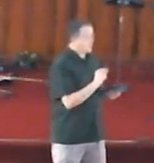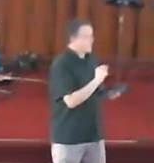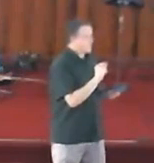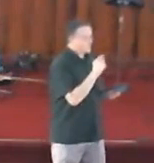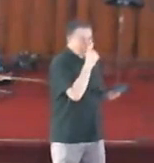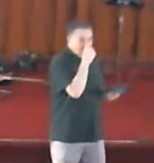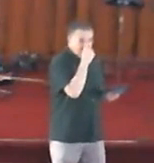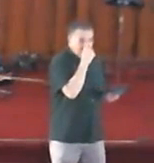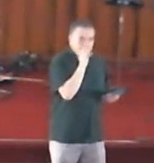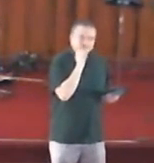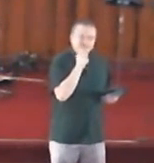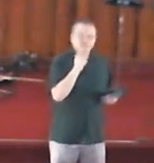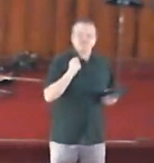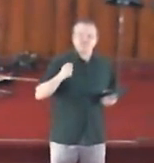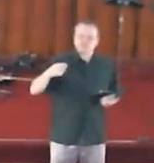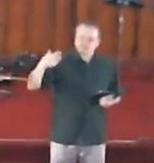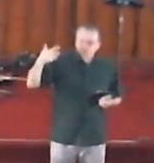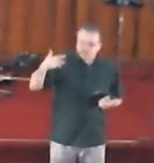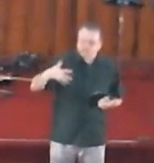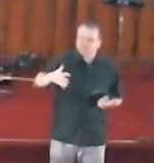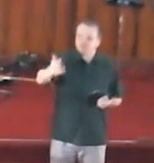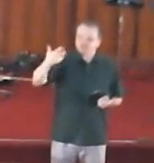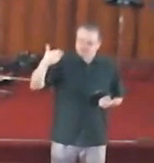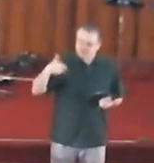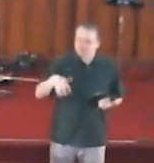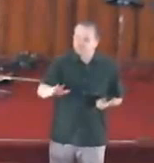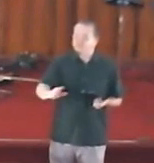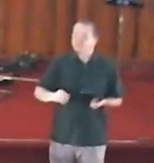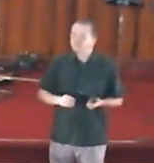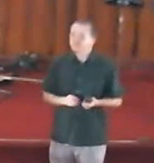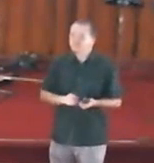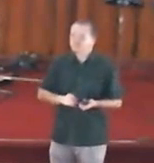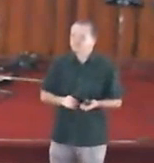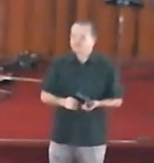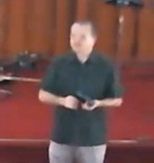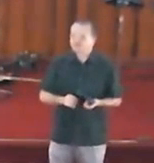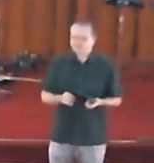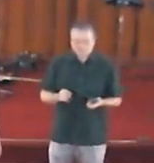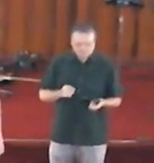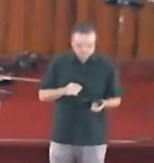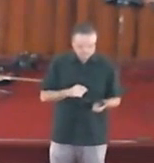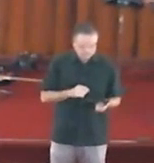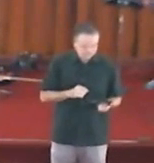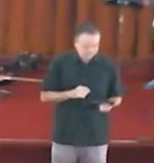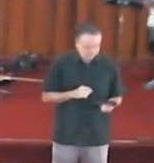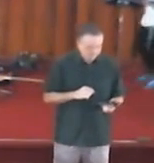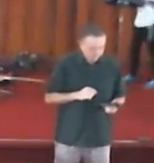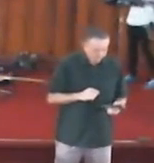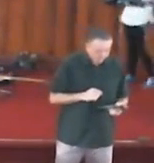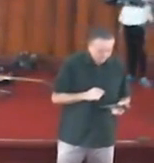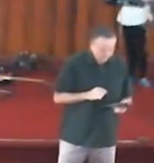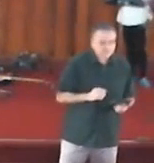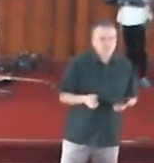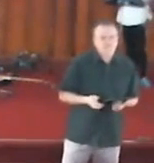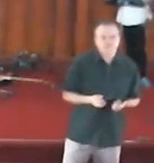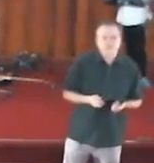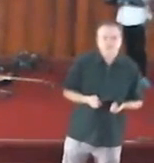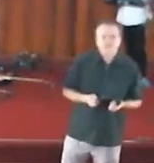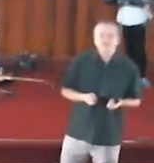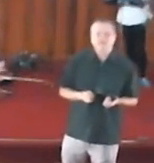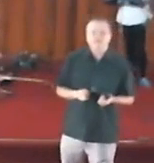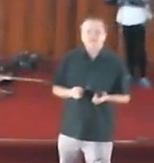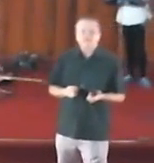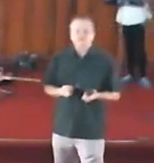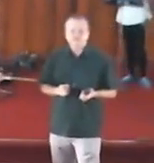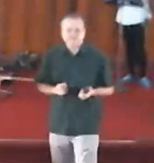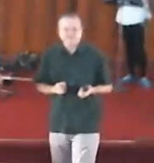esté bloqueando el fluir del Espíritu Santo en ti. And as we've been speaking, maybe God has shown you something in your life